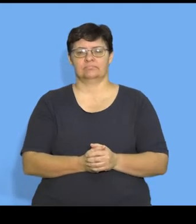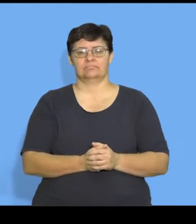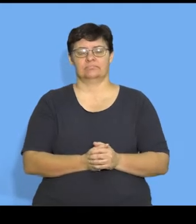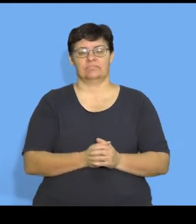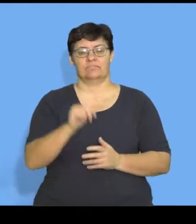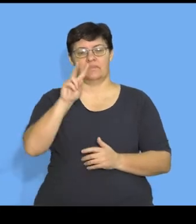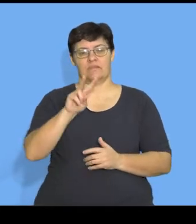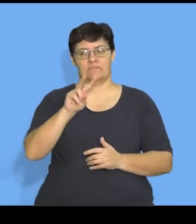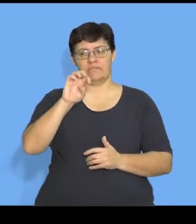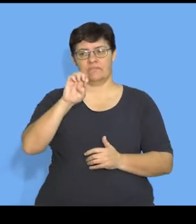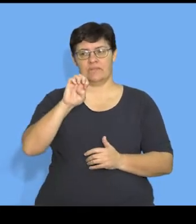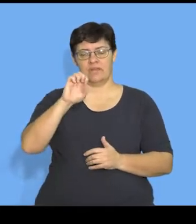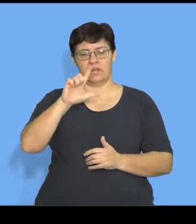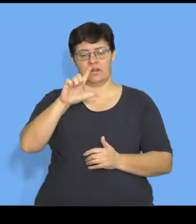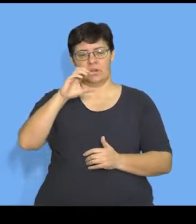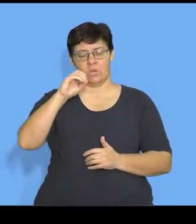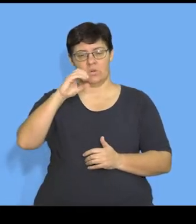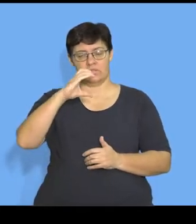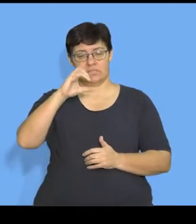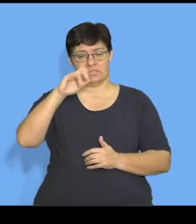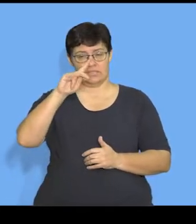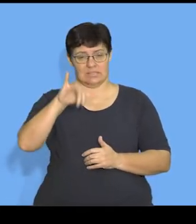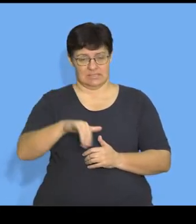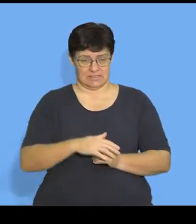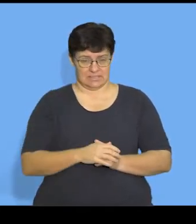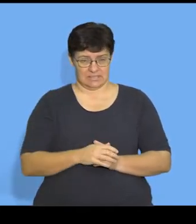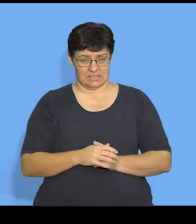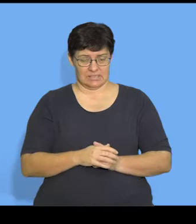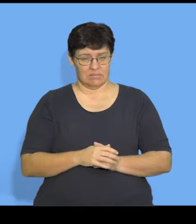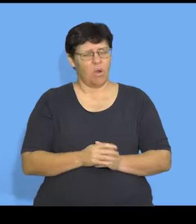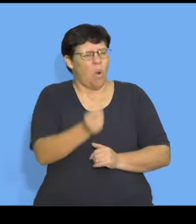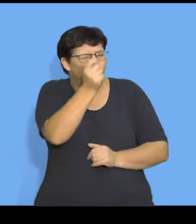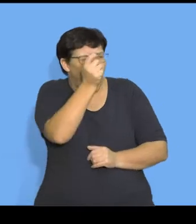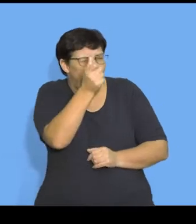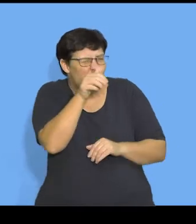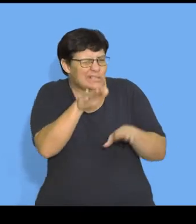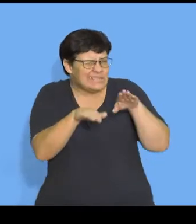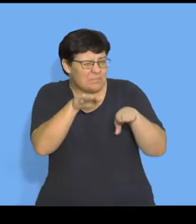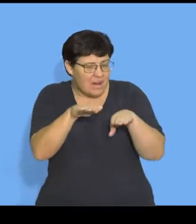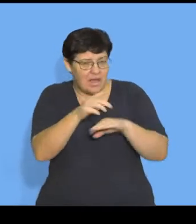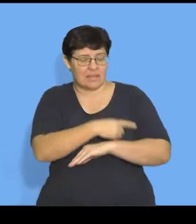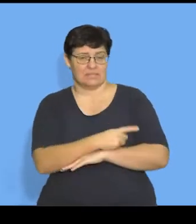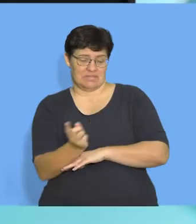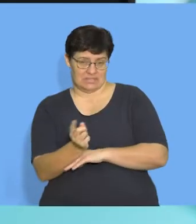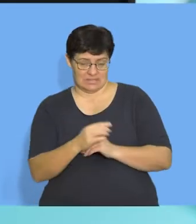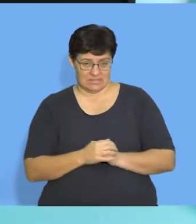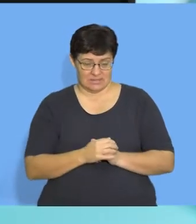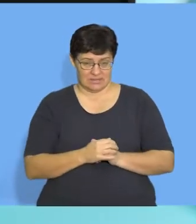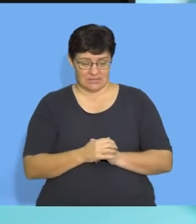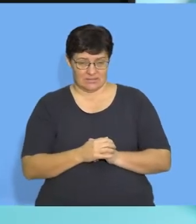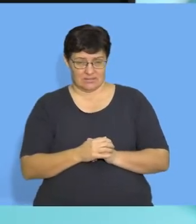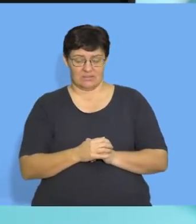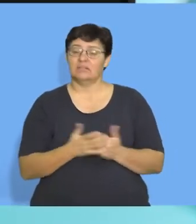velocity. Now, velocity is very similar to speed, and it's possible for an object to have